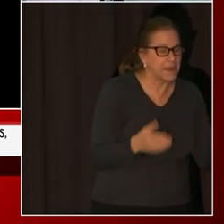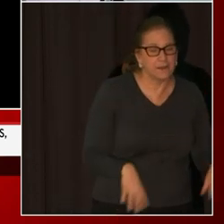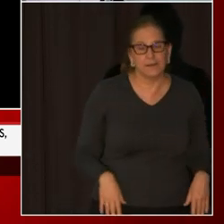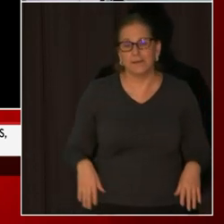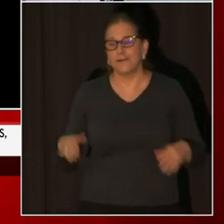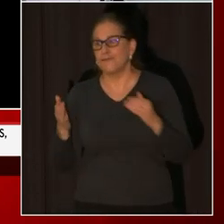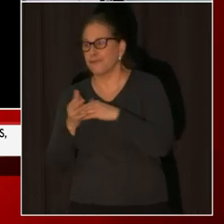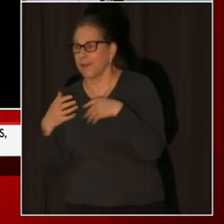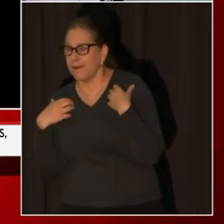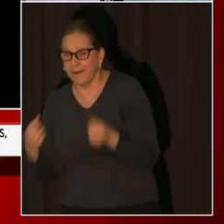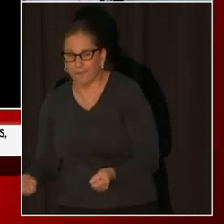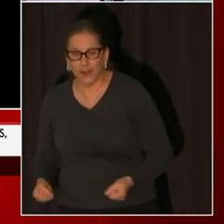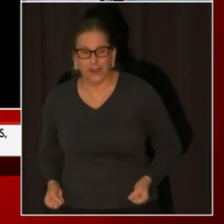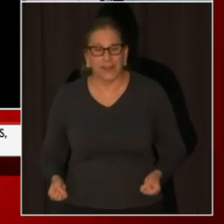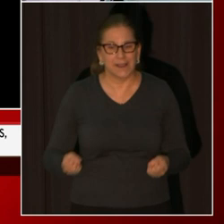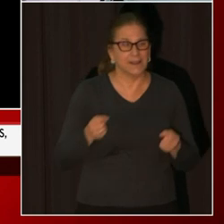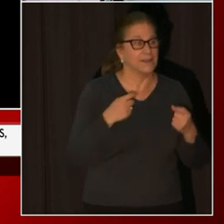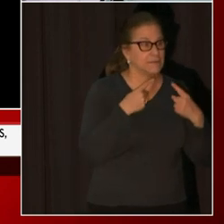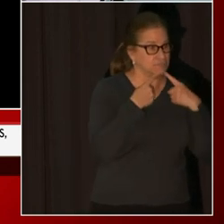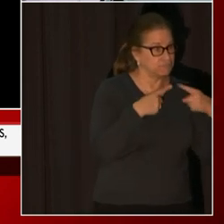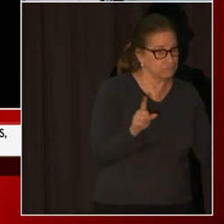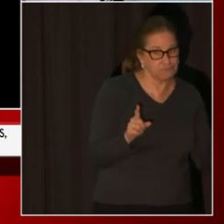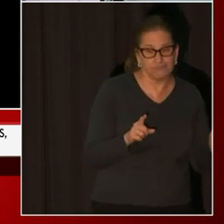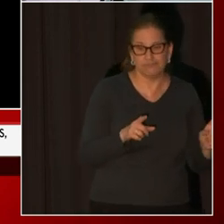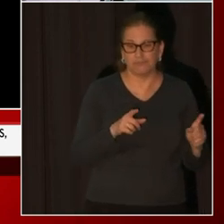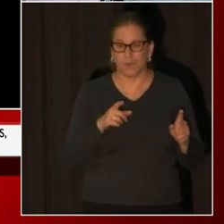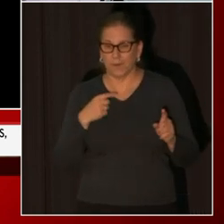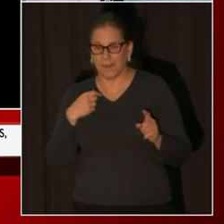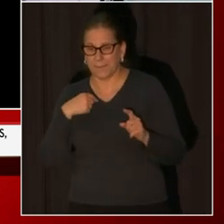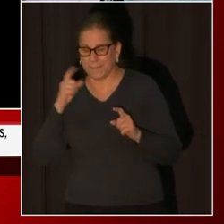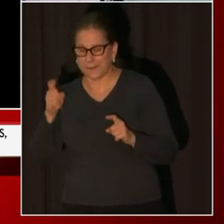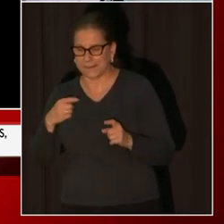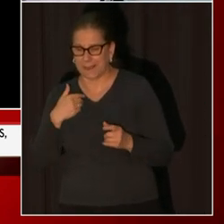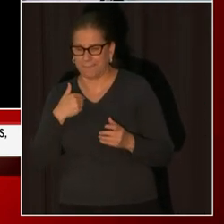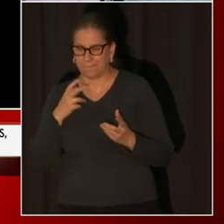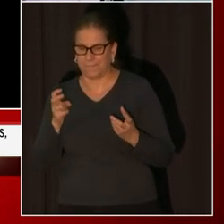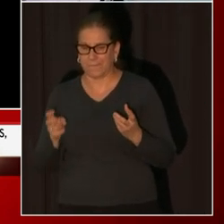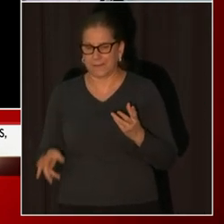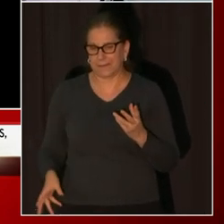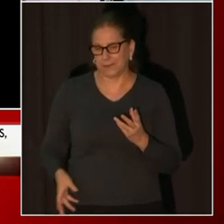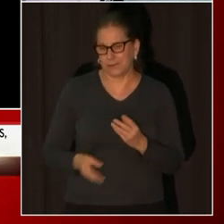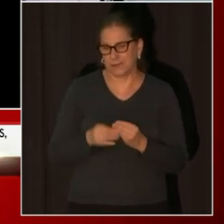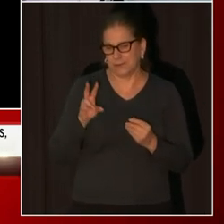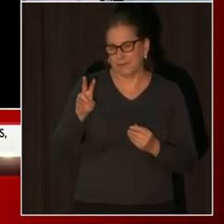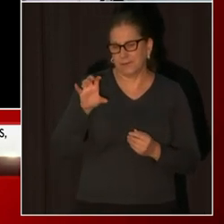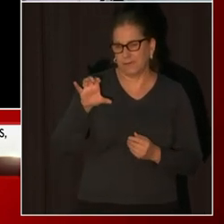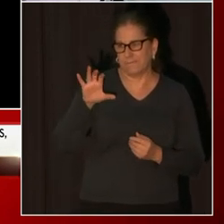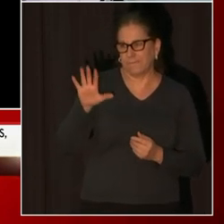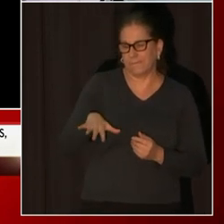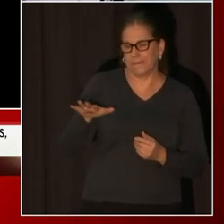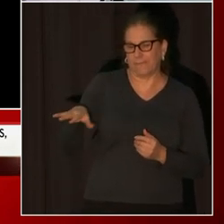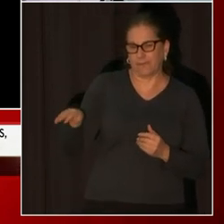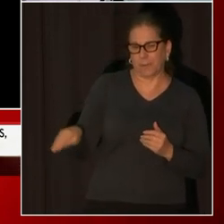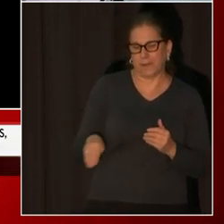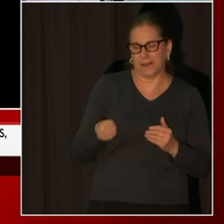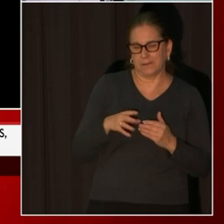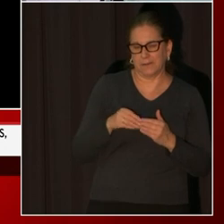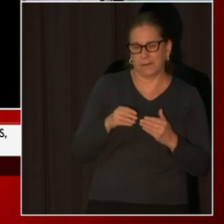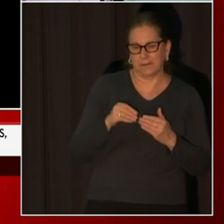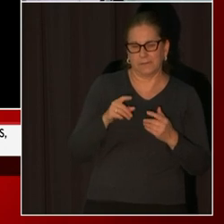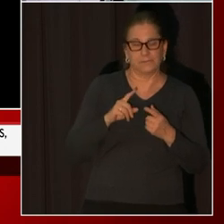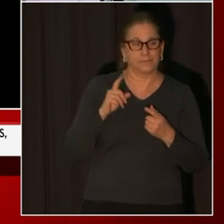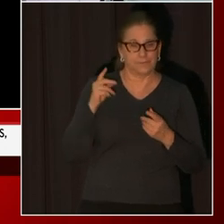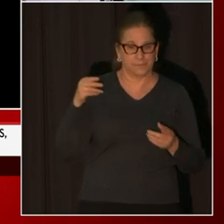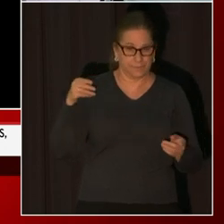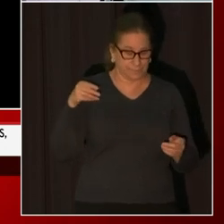absolutely and urgently need the additional $750 million that are owed to DC from the federal government as we move